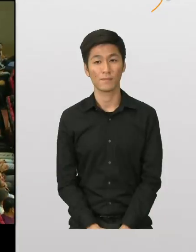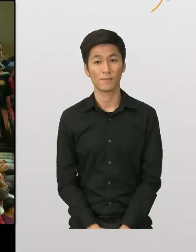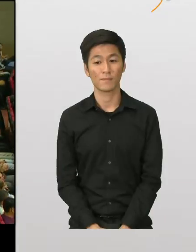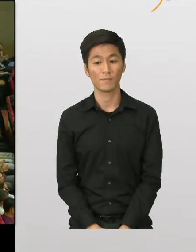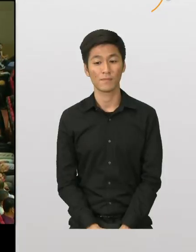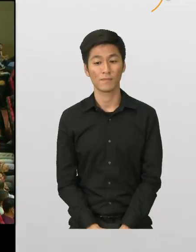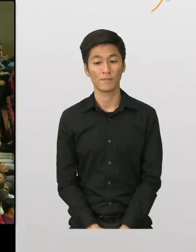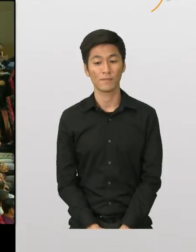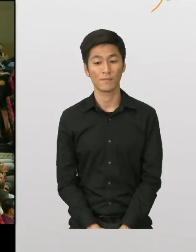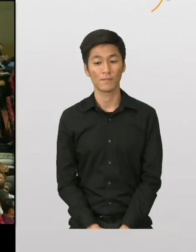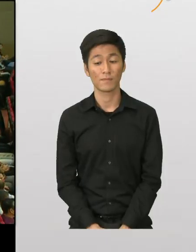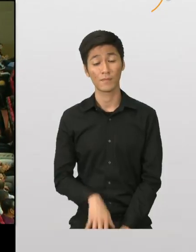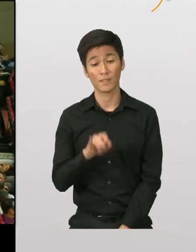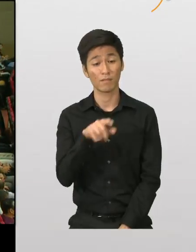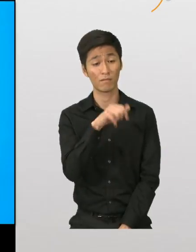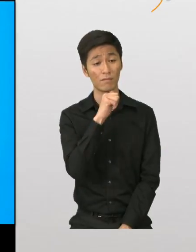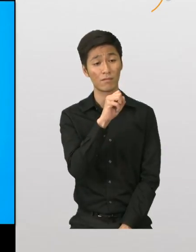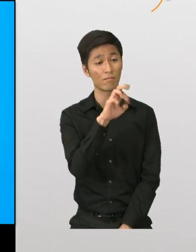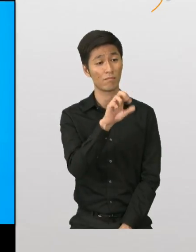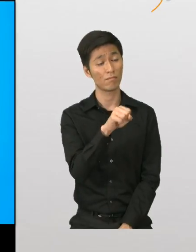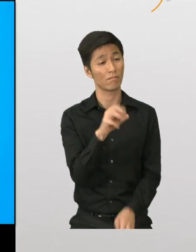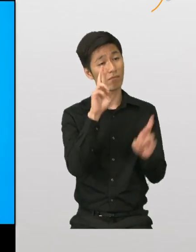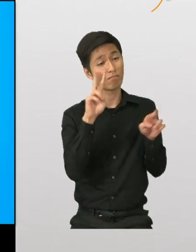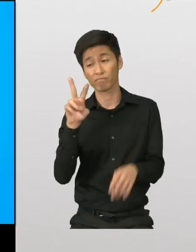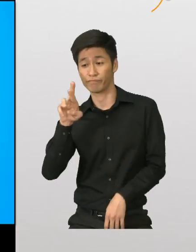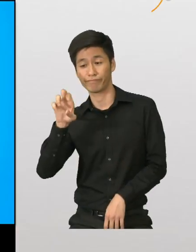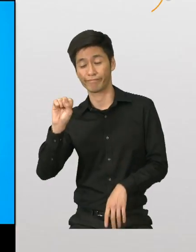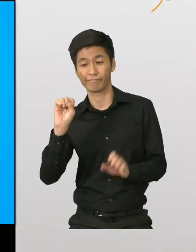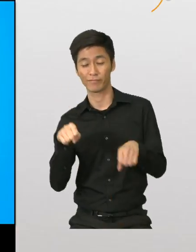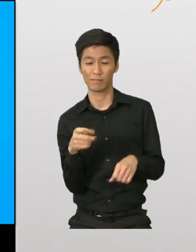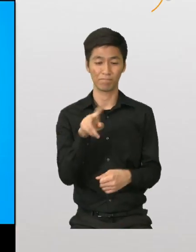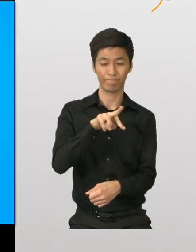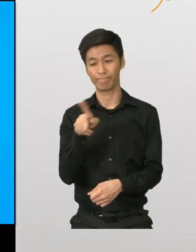So if you don't get SIRS, you can hope to be VERSed.